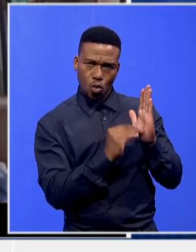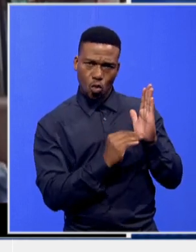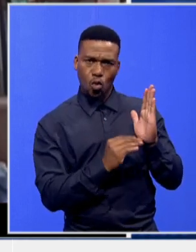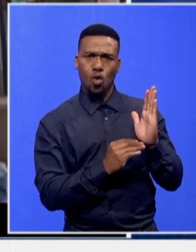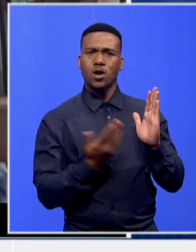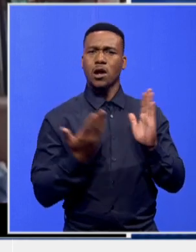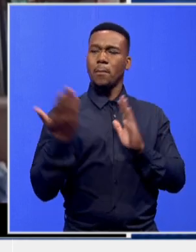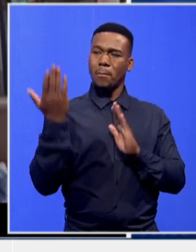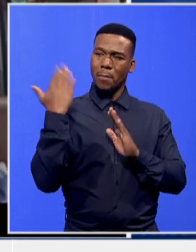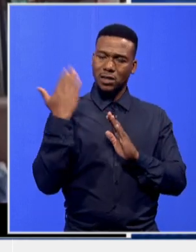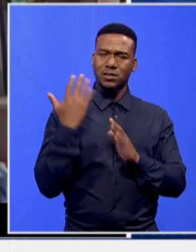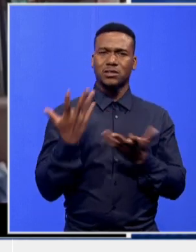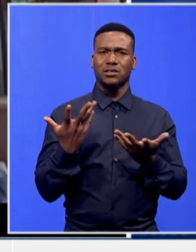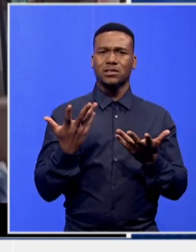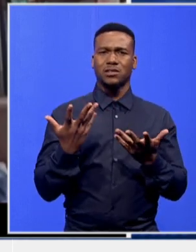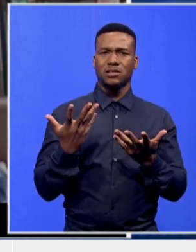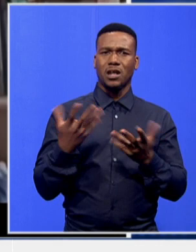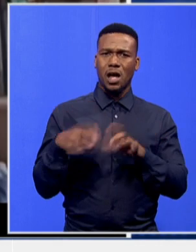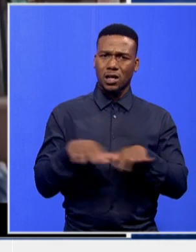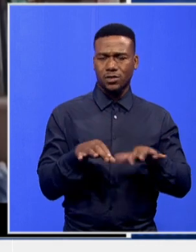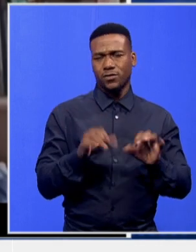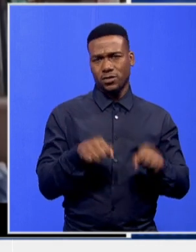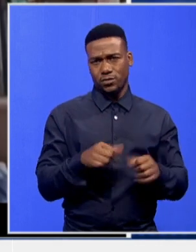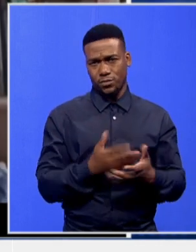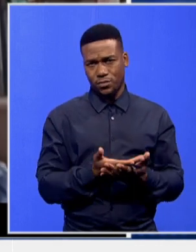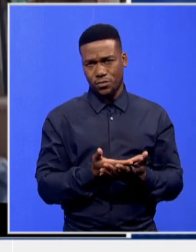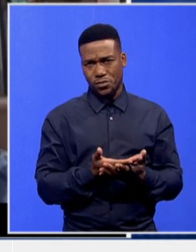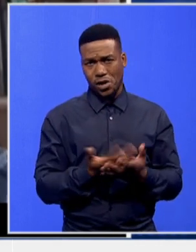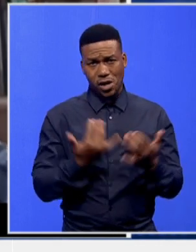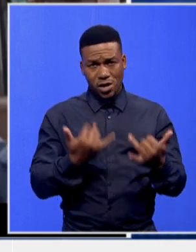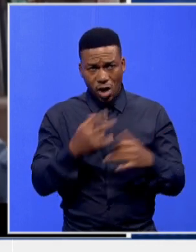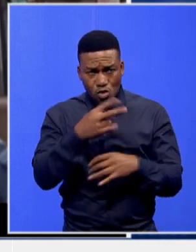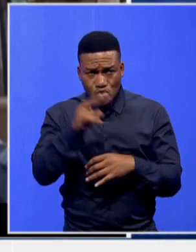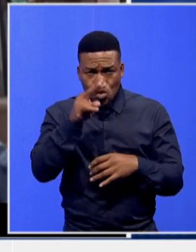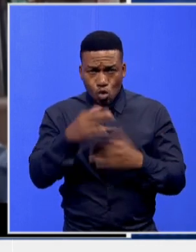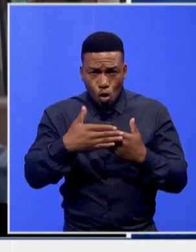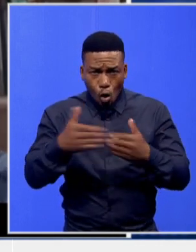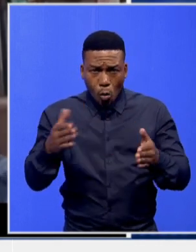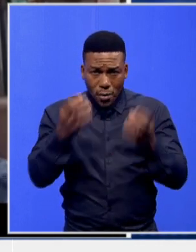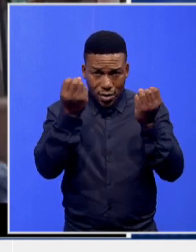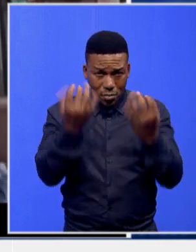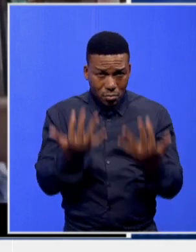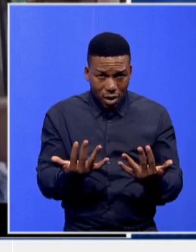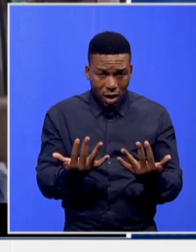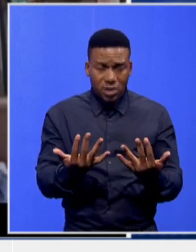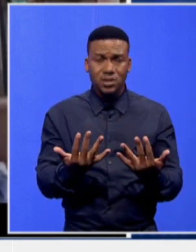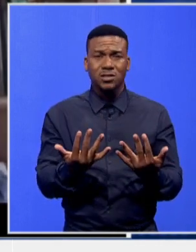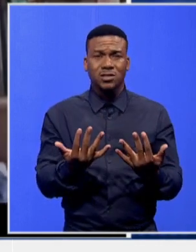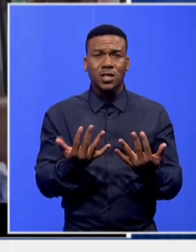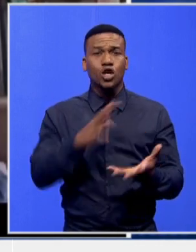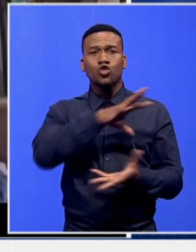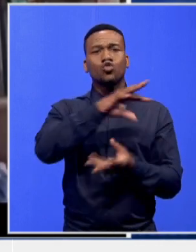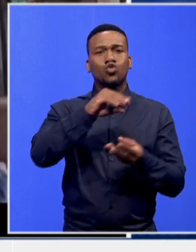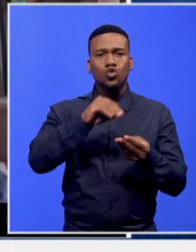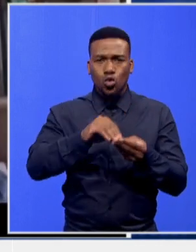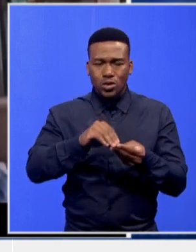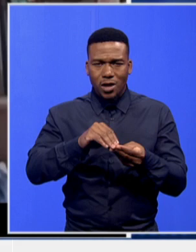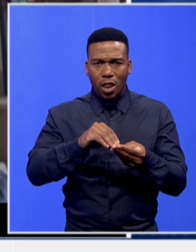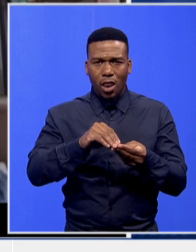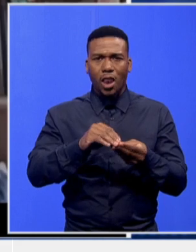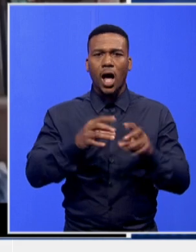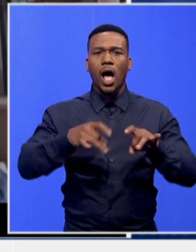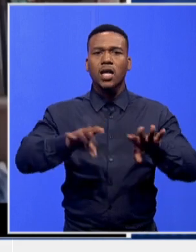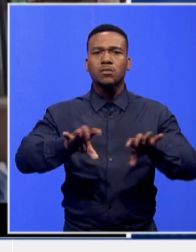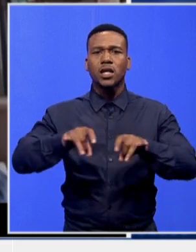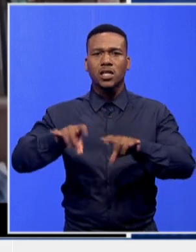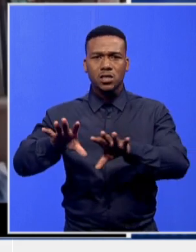completeness. If you look at the opening balance and the total irregular expenditure reported, you will